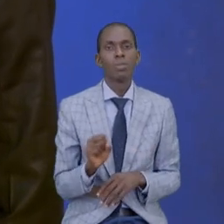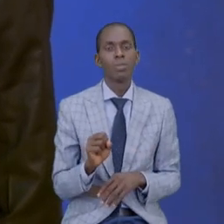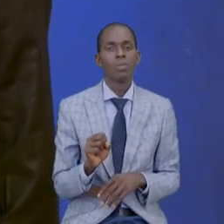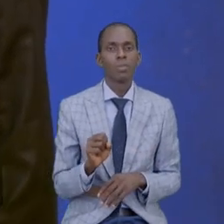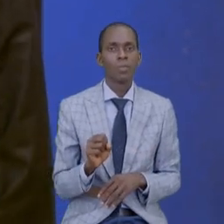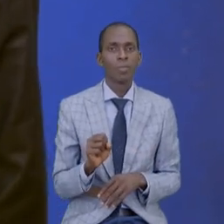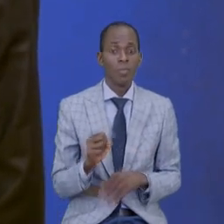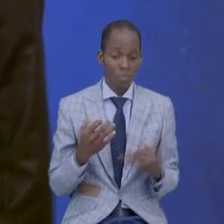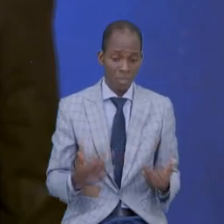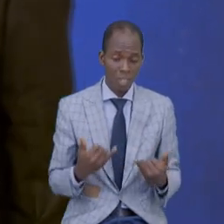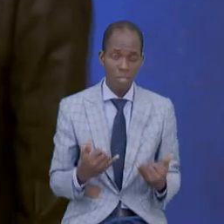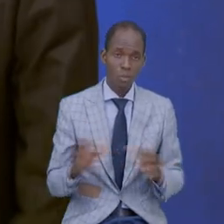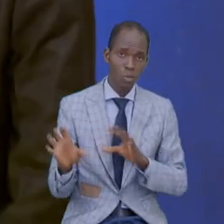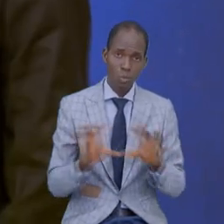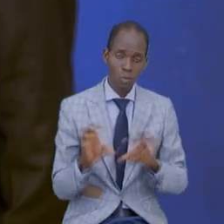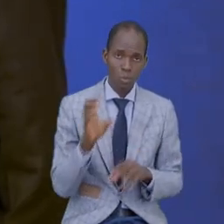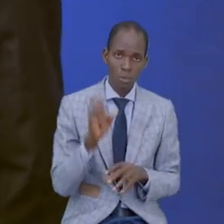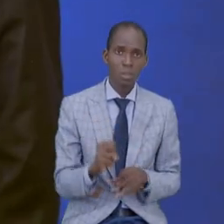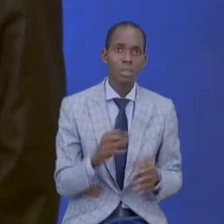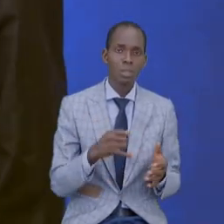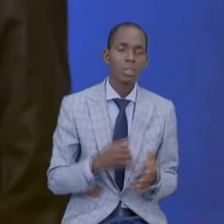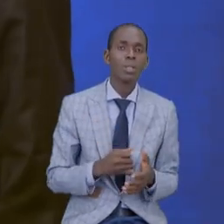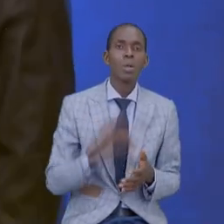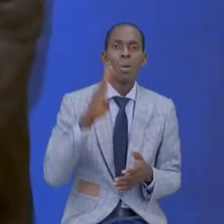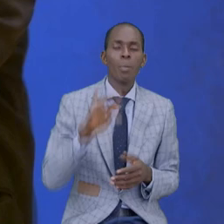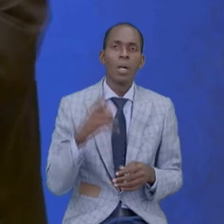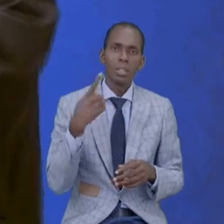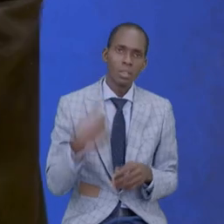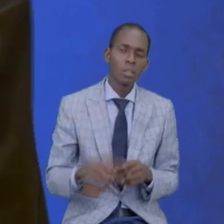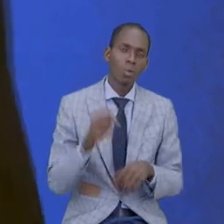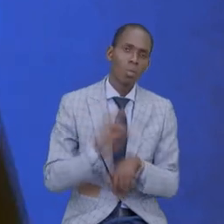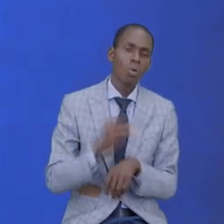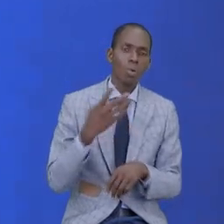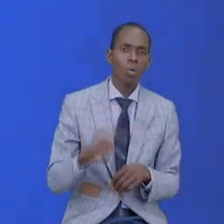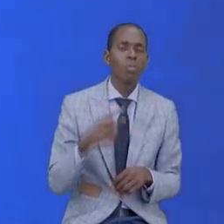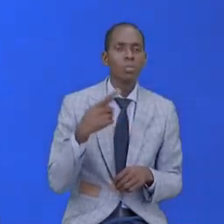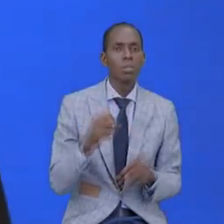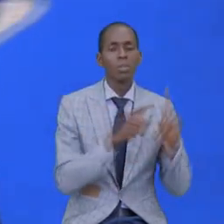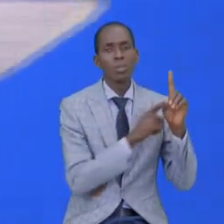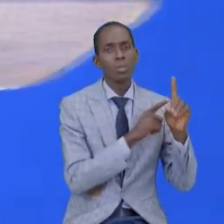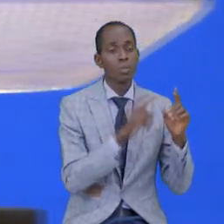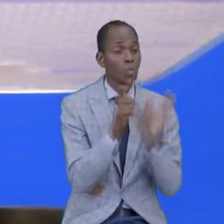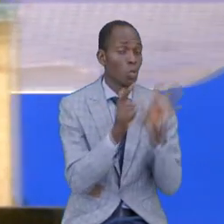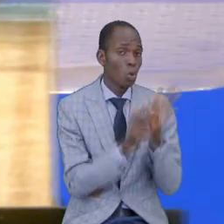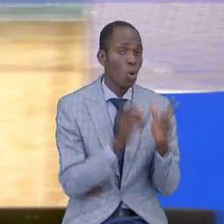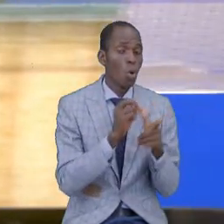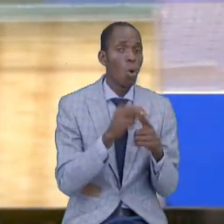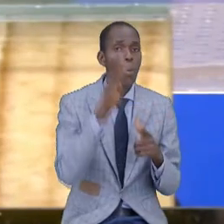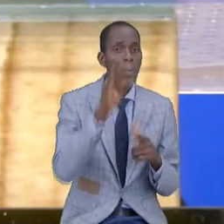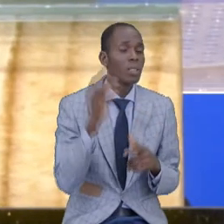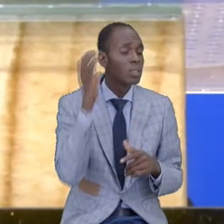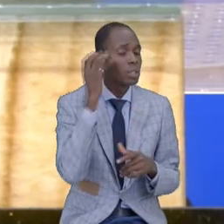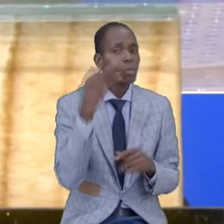time, doeth it by the works of the law or by the hearing of faith. Of